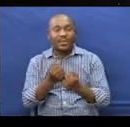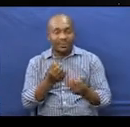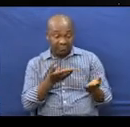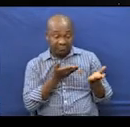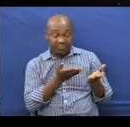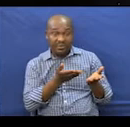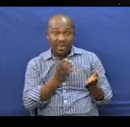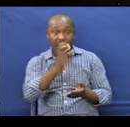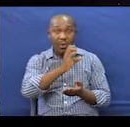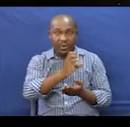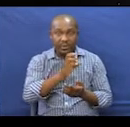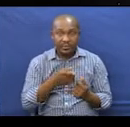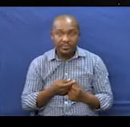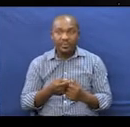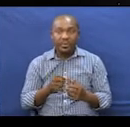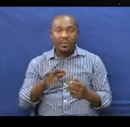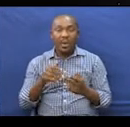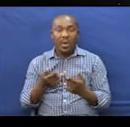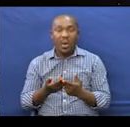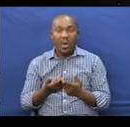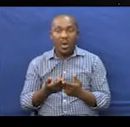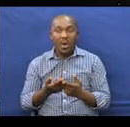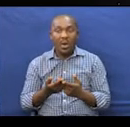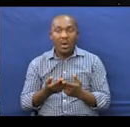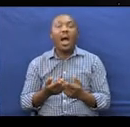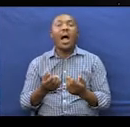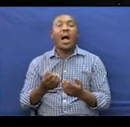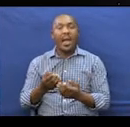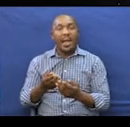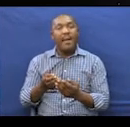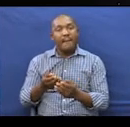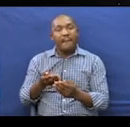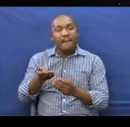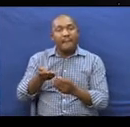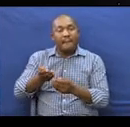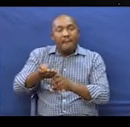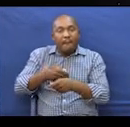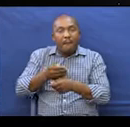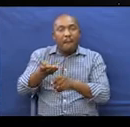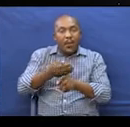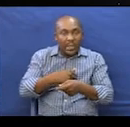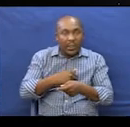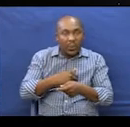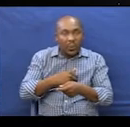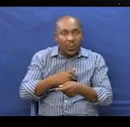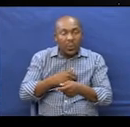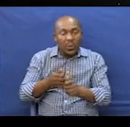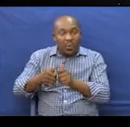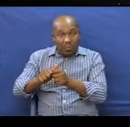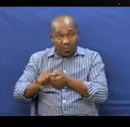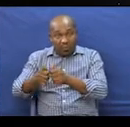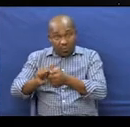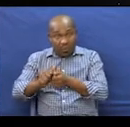Another is this one. What is the name of this? Yeah, it is Irish potato. This also provides us with what?